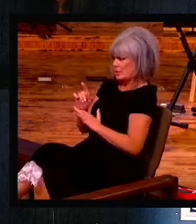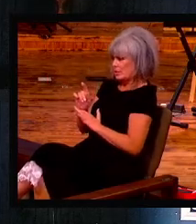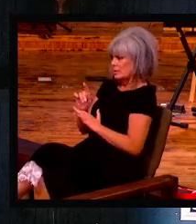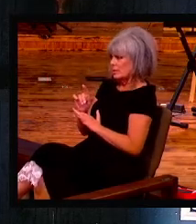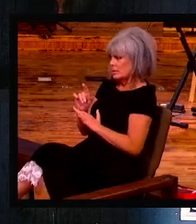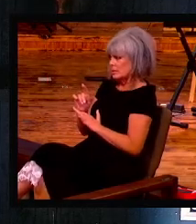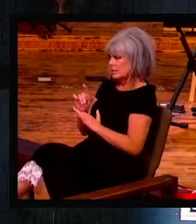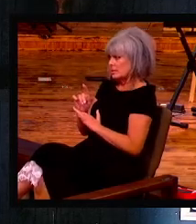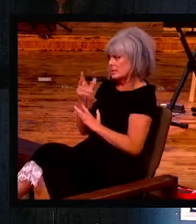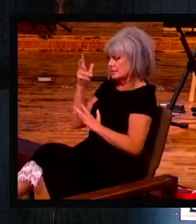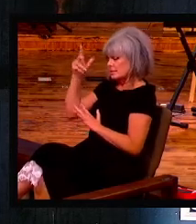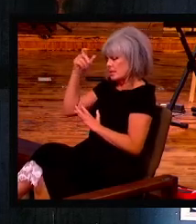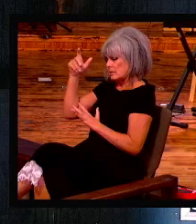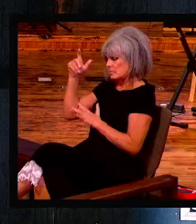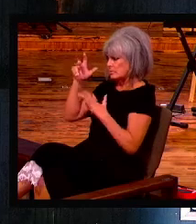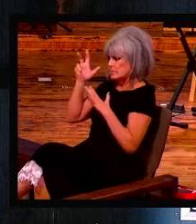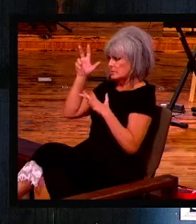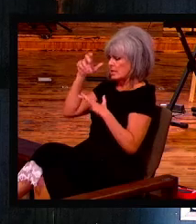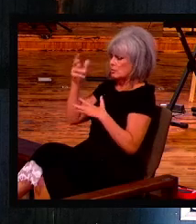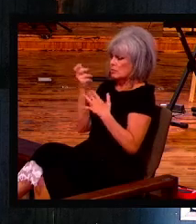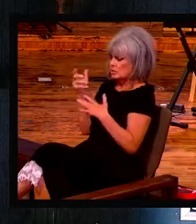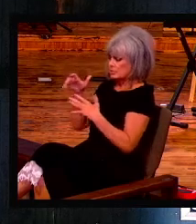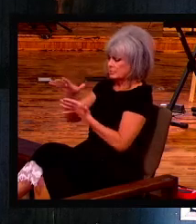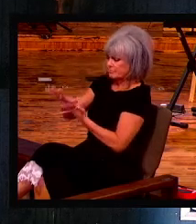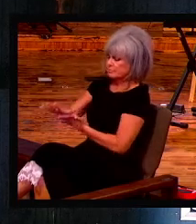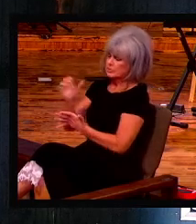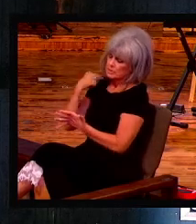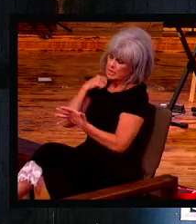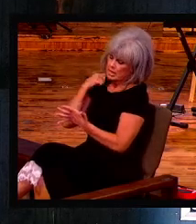neck. And that's what I felt.